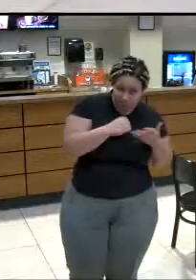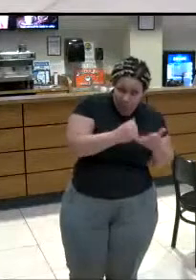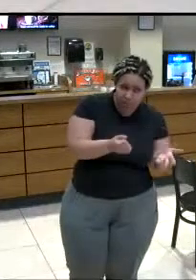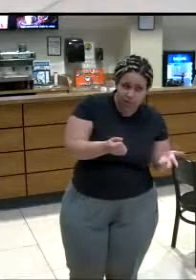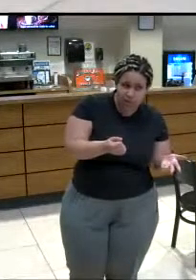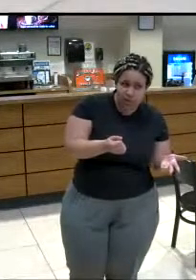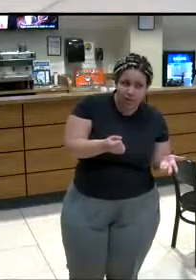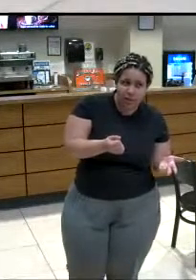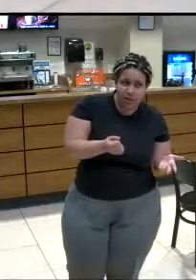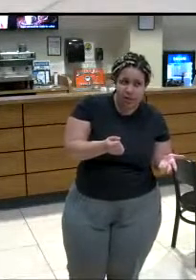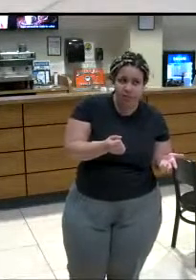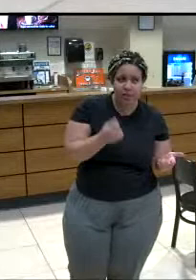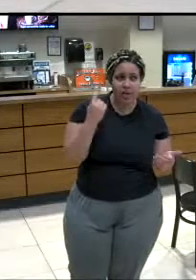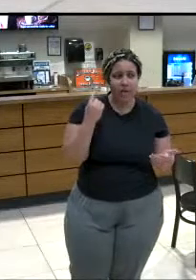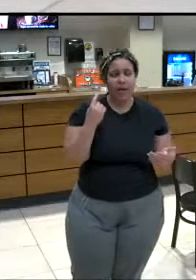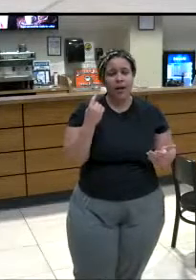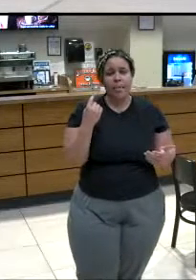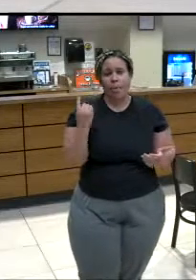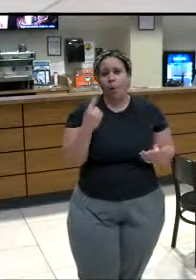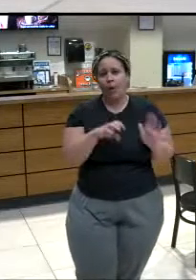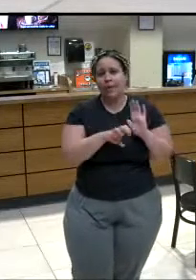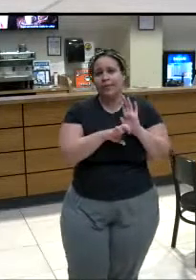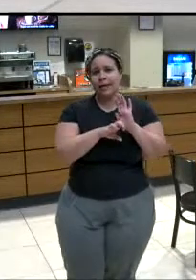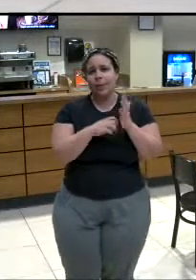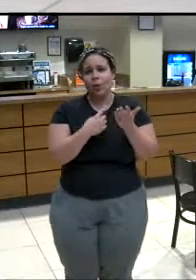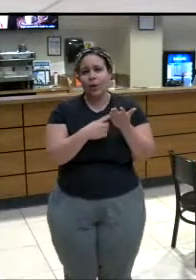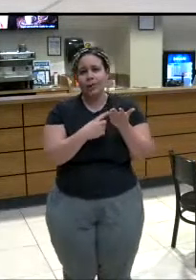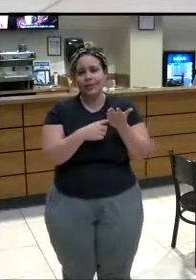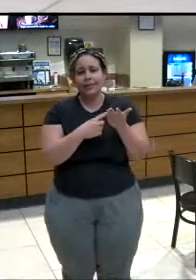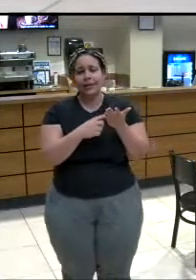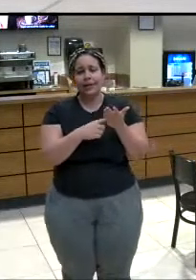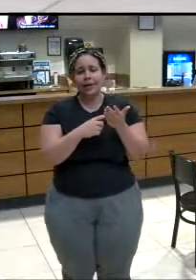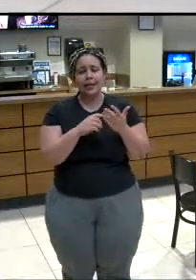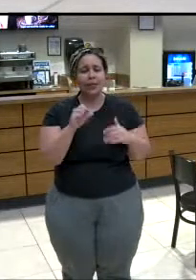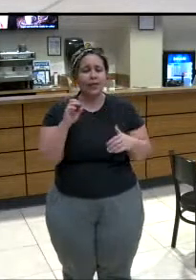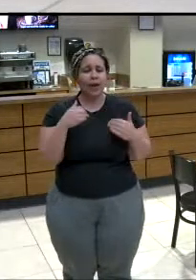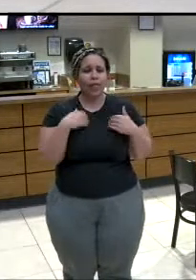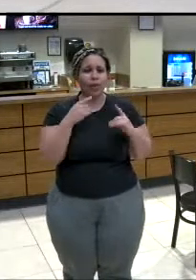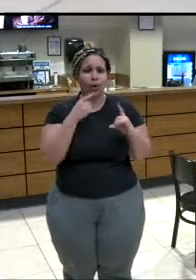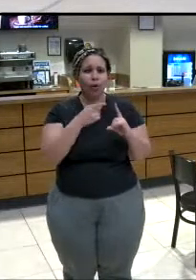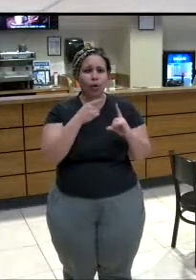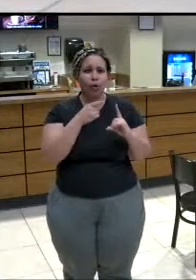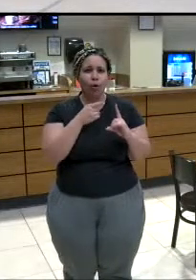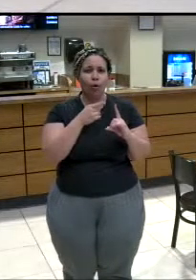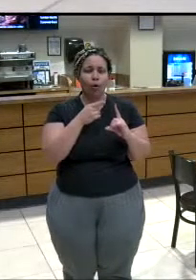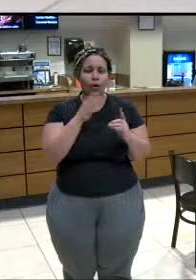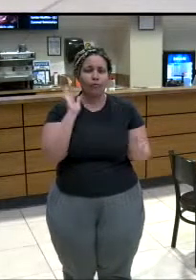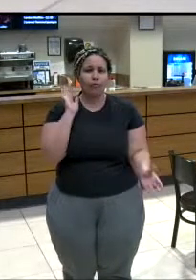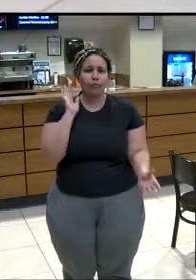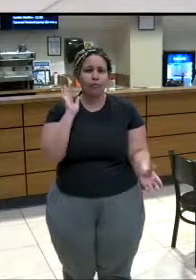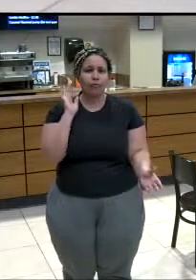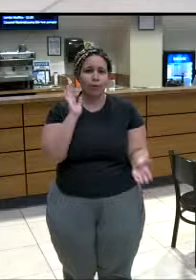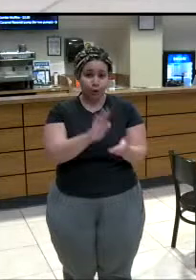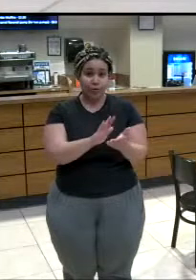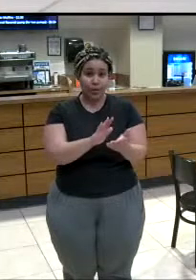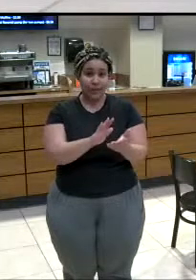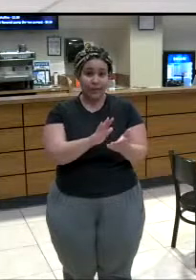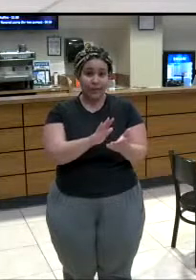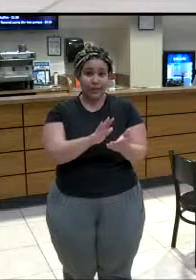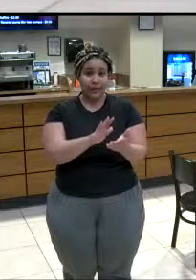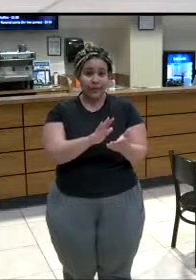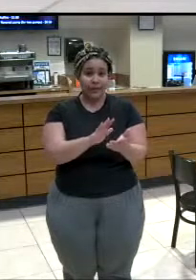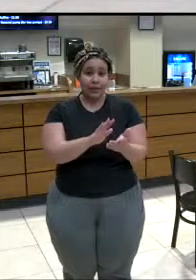One of the examples that we talked about was if we had the goal of reducing